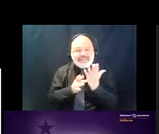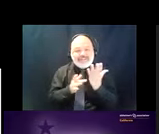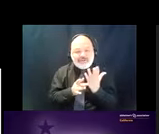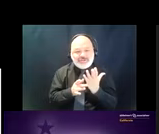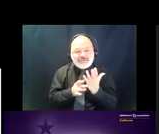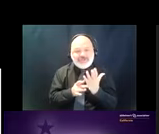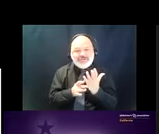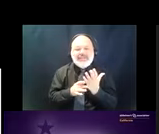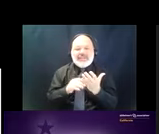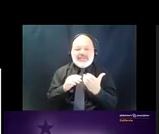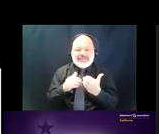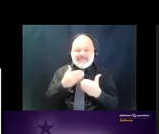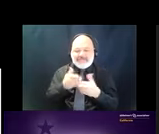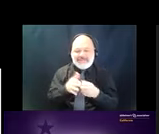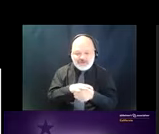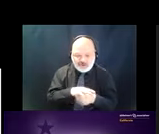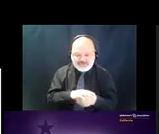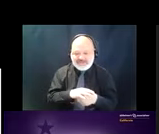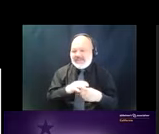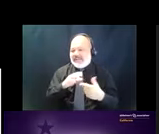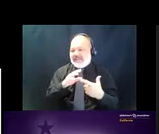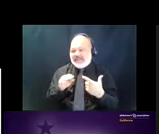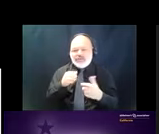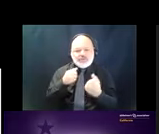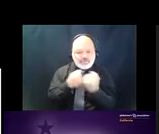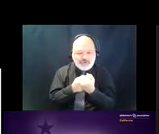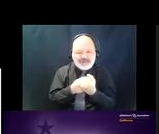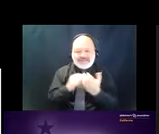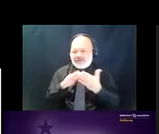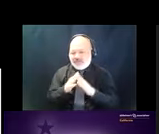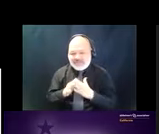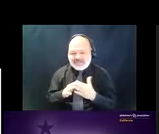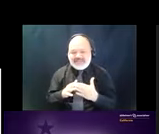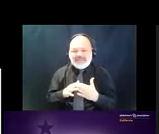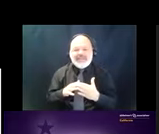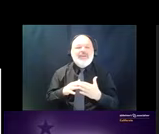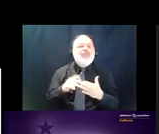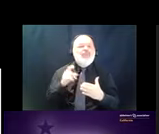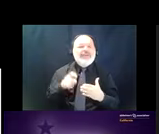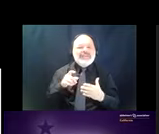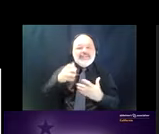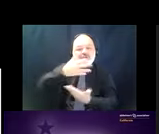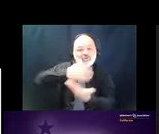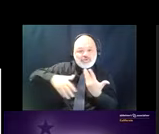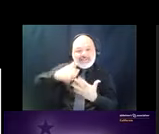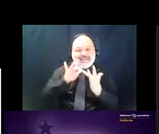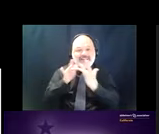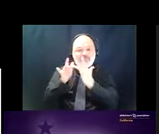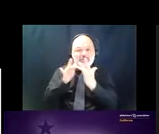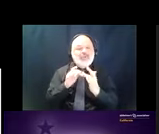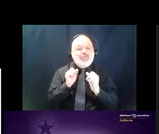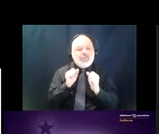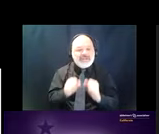cope with the pandemic, then to give us support as a community. As I mentioned, we like the social networking. So if we couldn't do